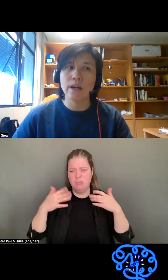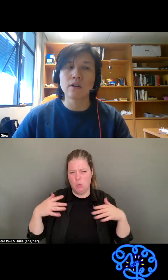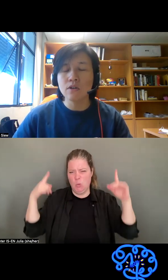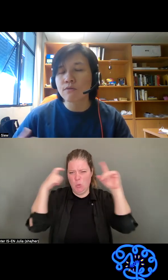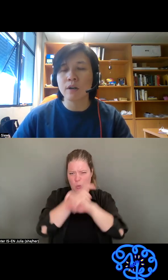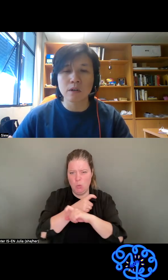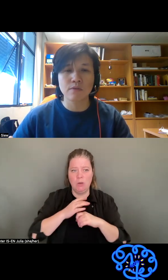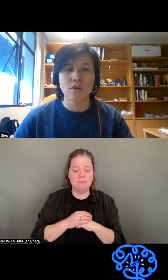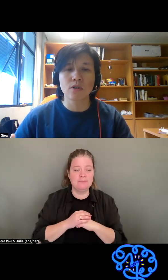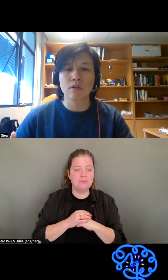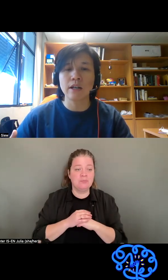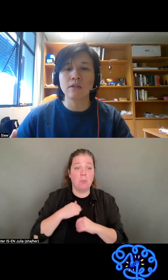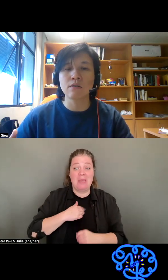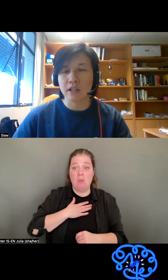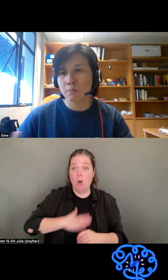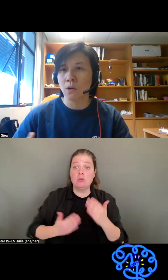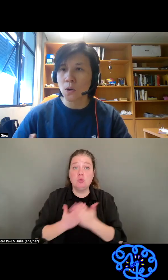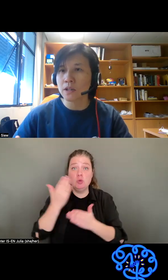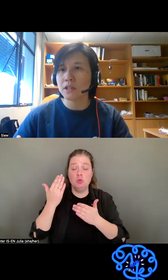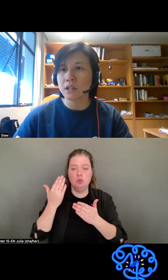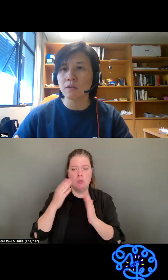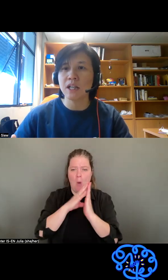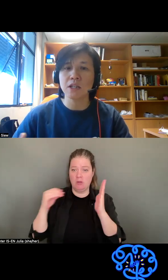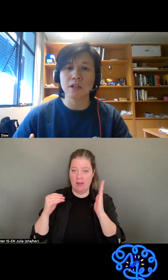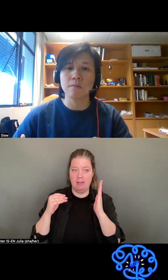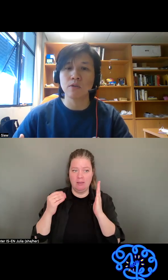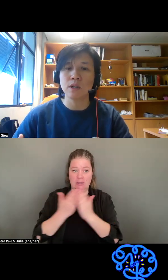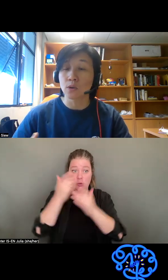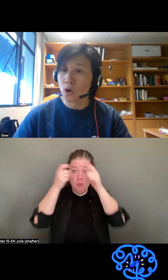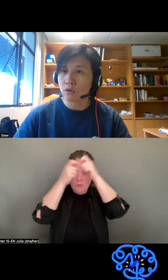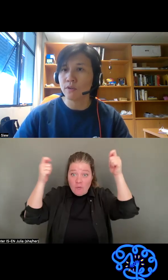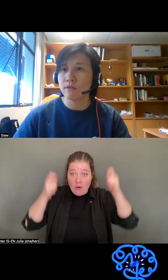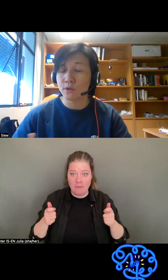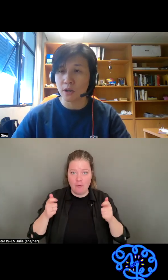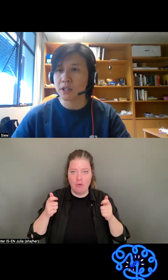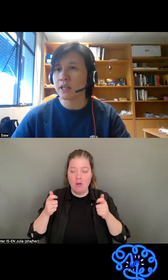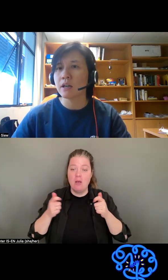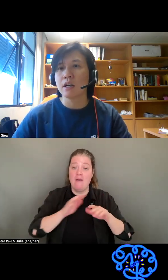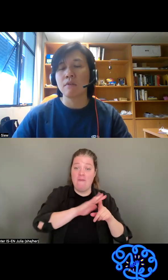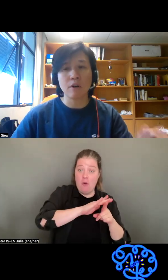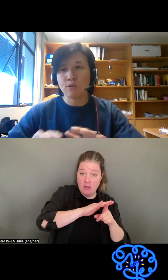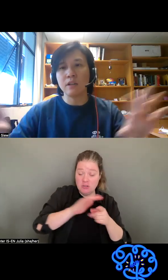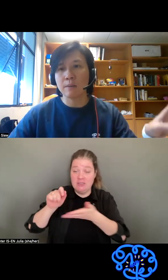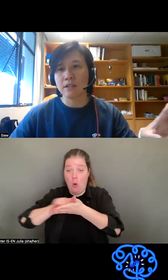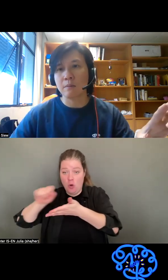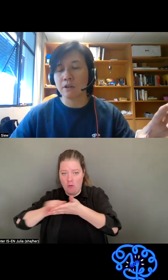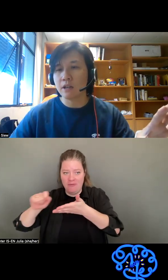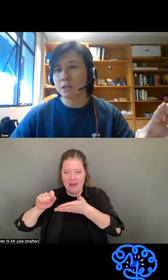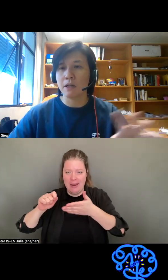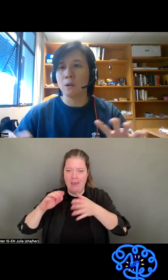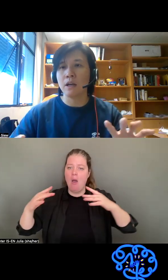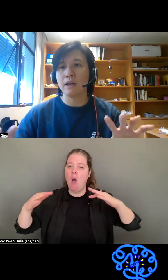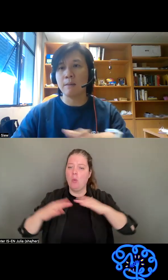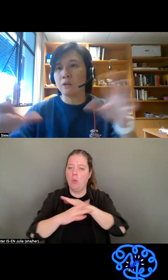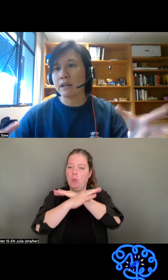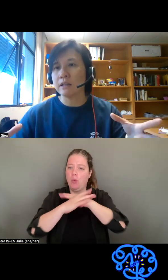new way or a new framework for trying to explore this interrelationship between orthography and phonology without treating them as separate things,